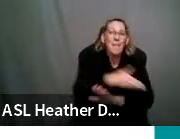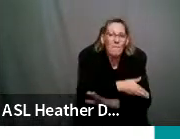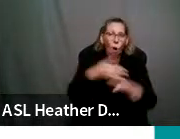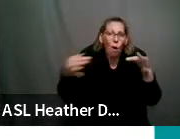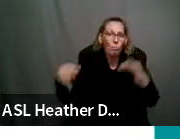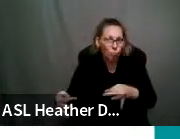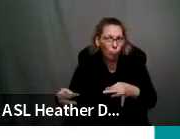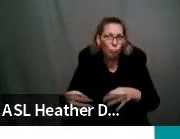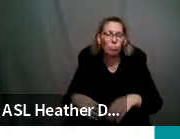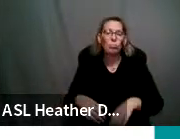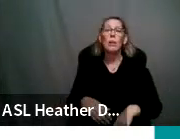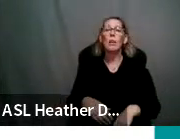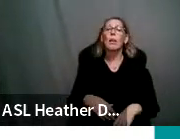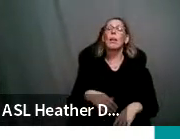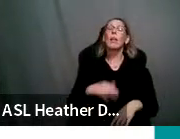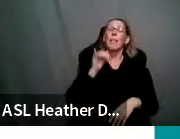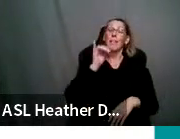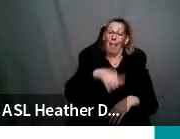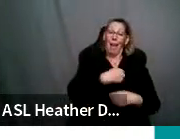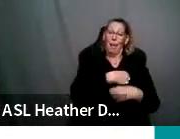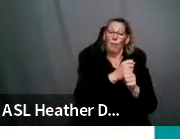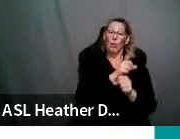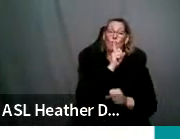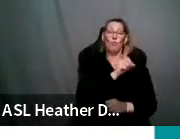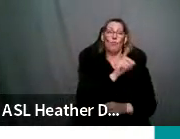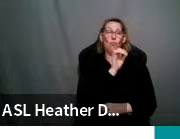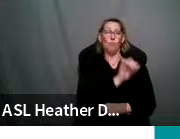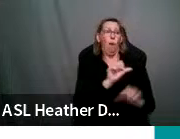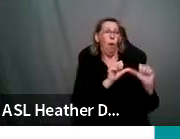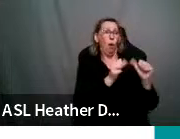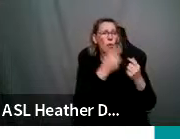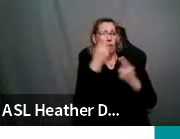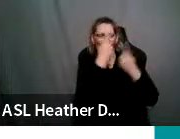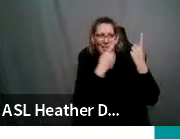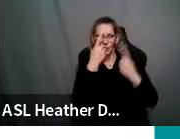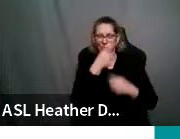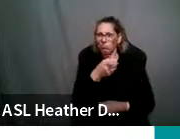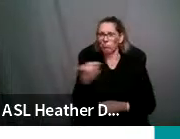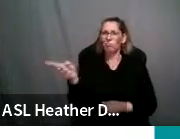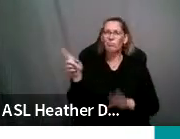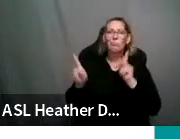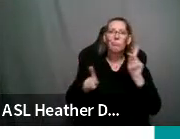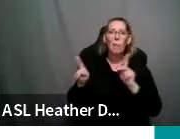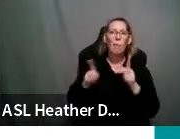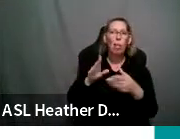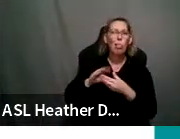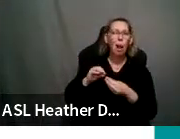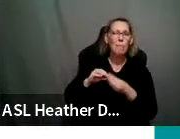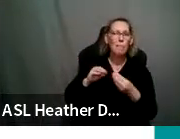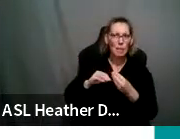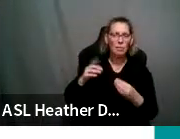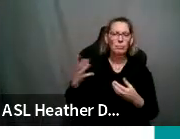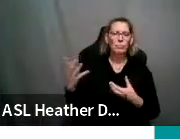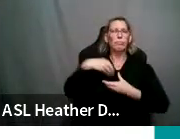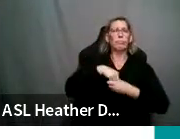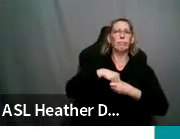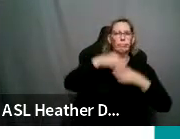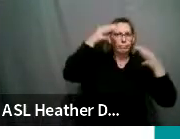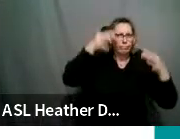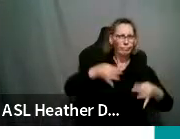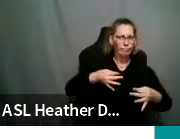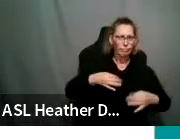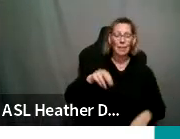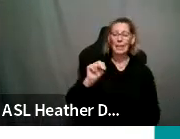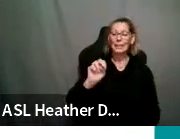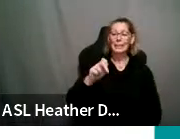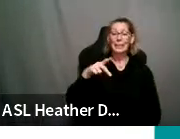decisions. And it ensures that the agencies consider public comments as part of that decision-making. Because NEPA is